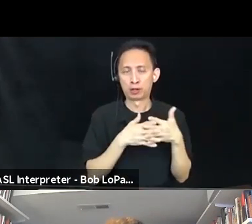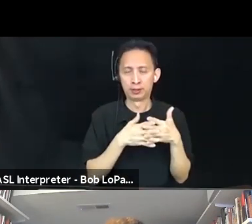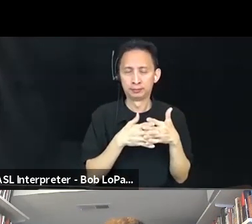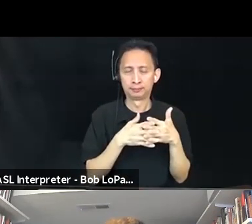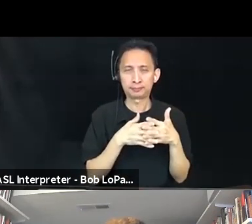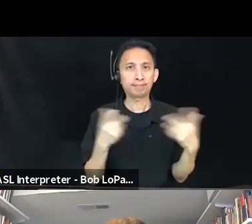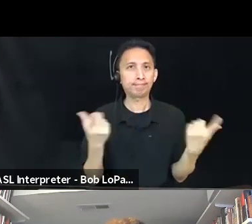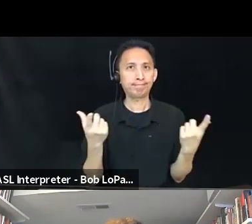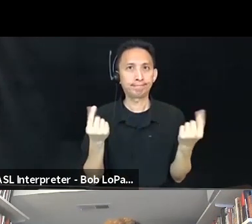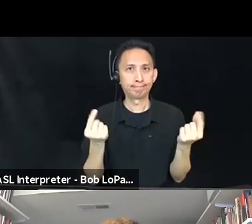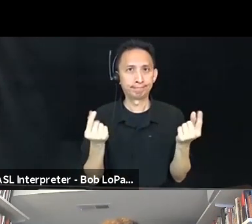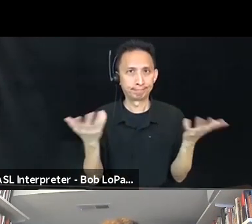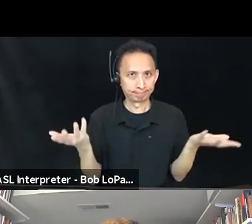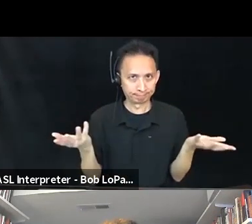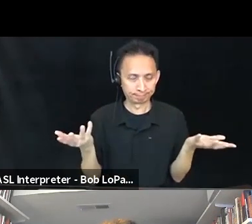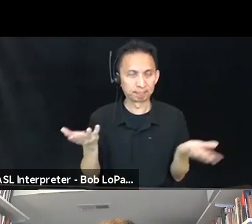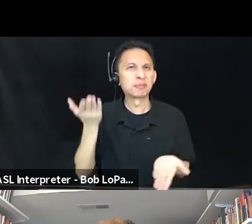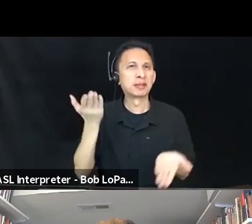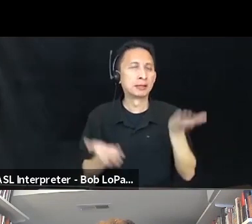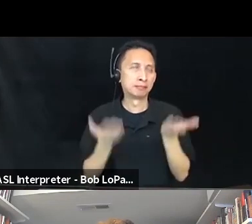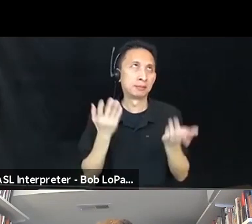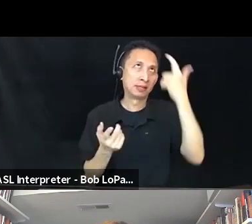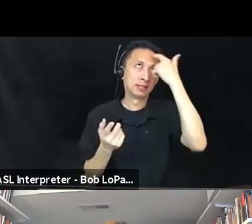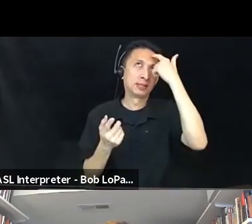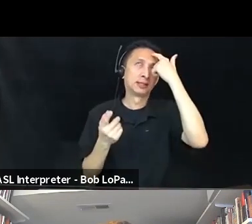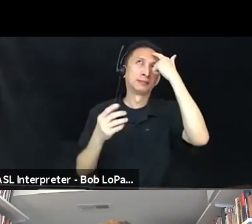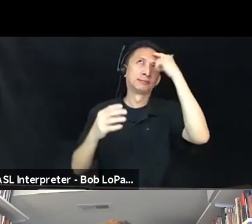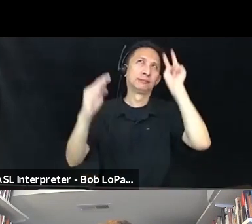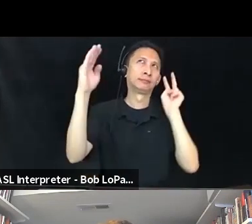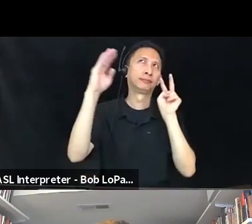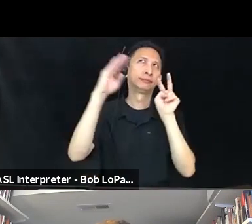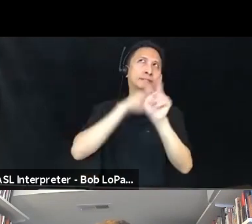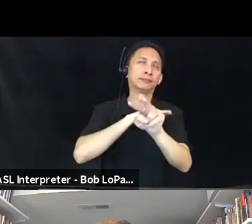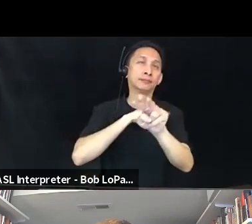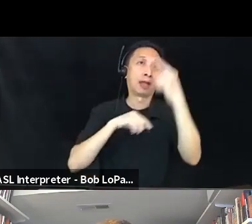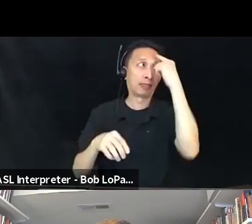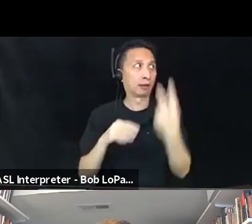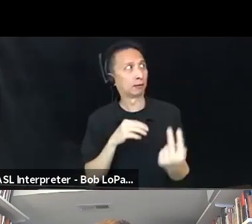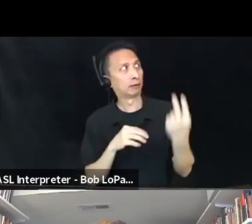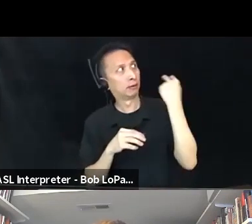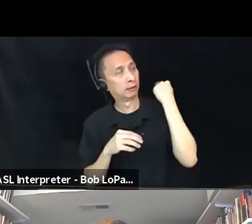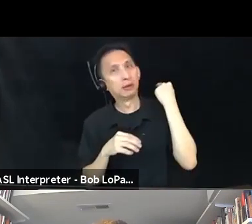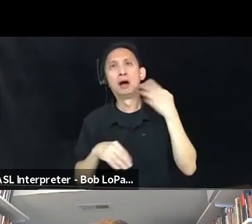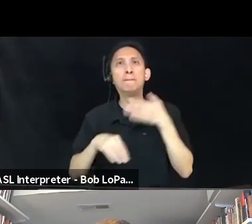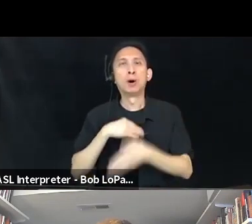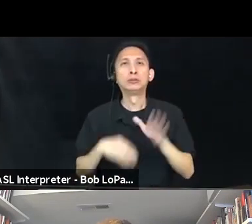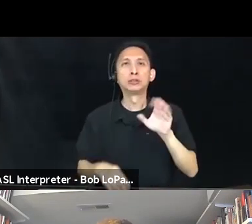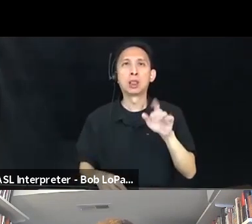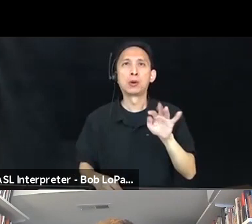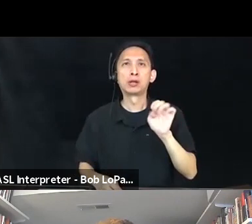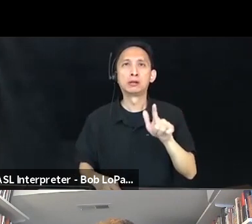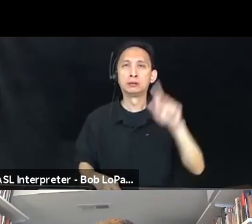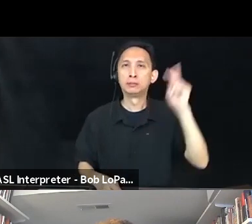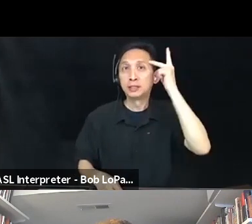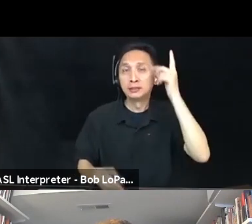opportunity perhaps to think about more broadly what the lessons of post-colonial politics, post-colonial